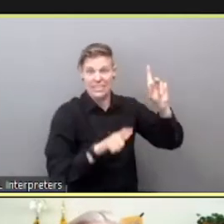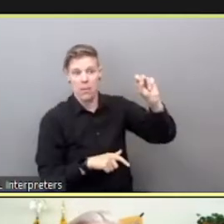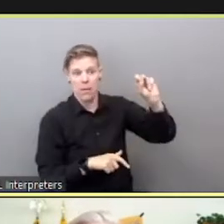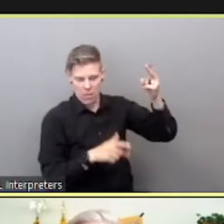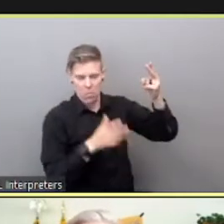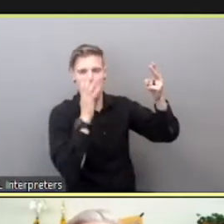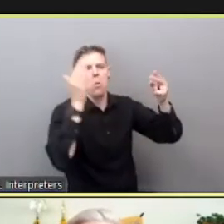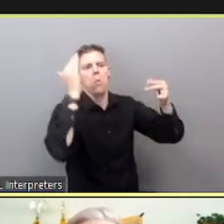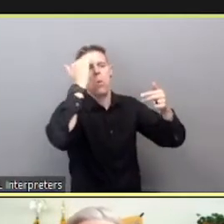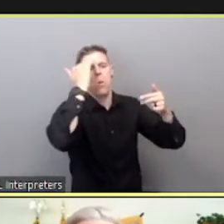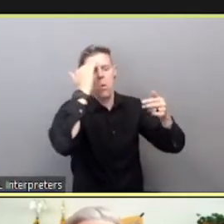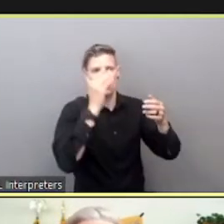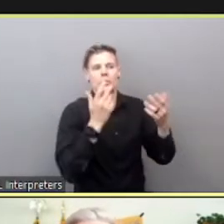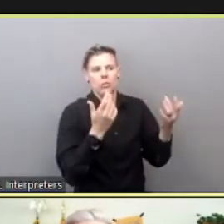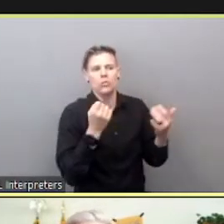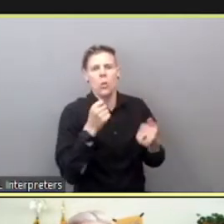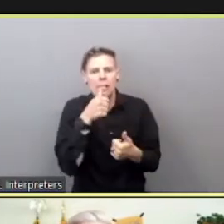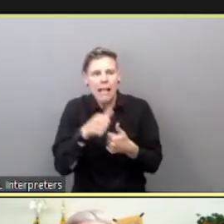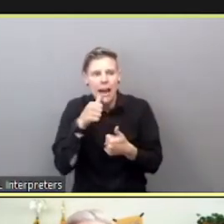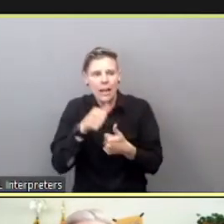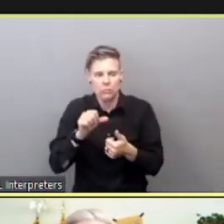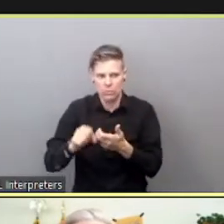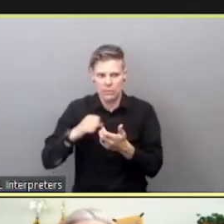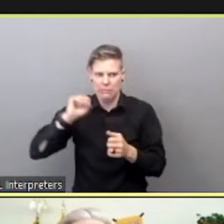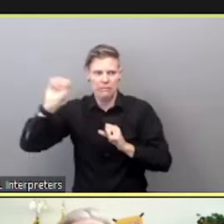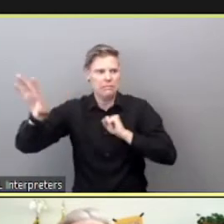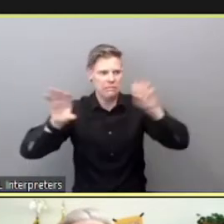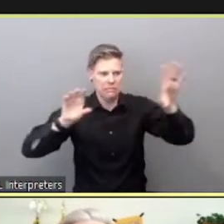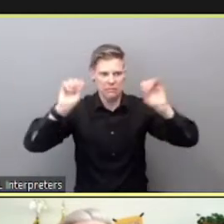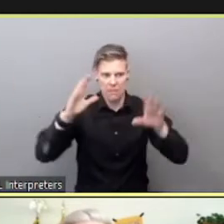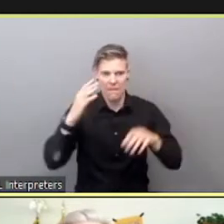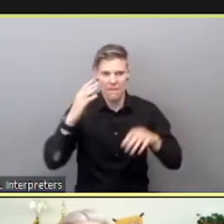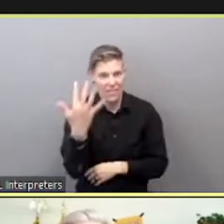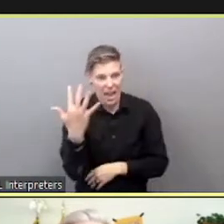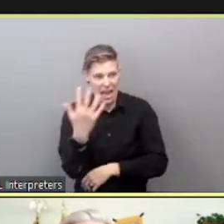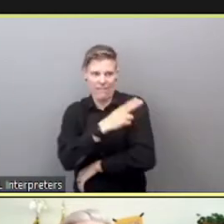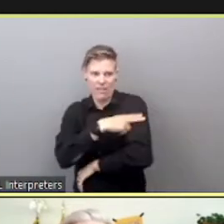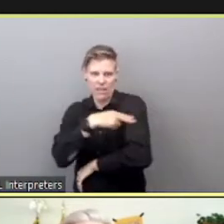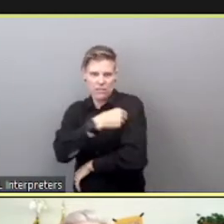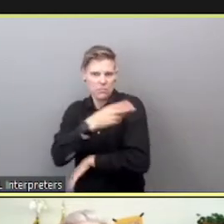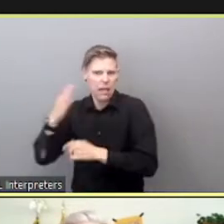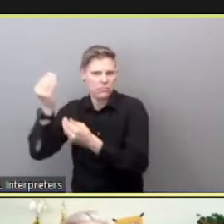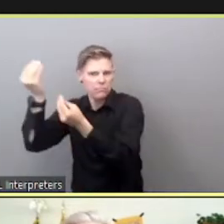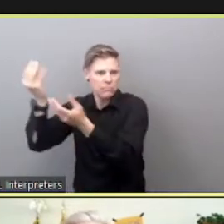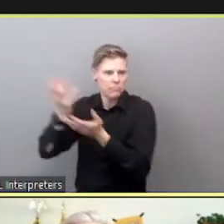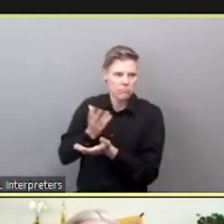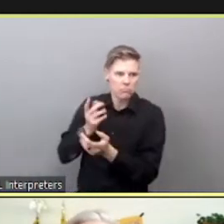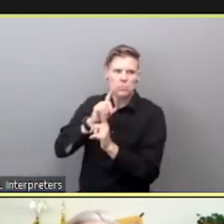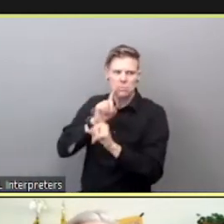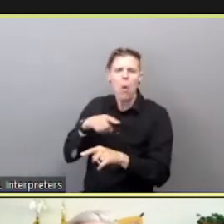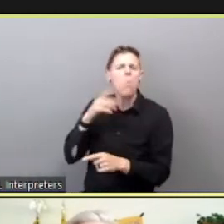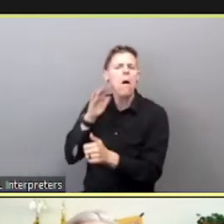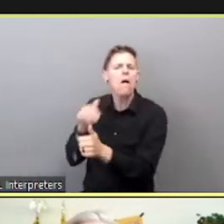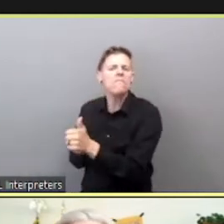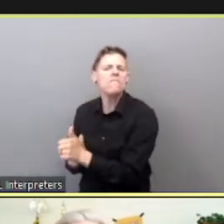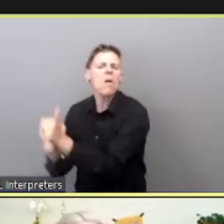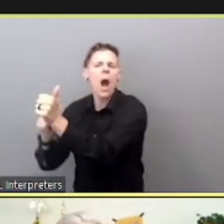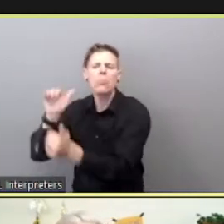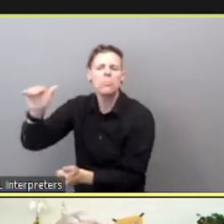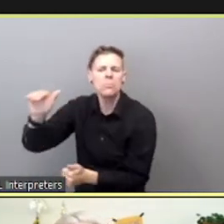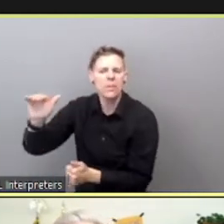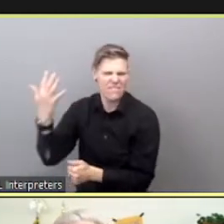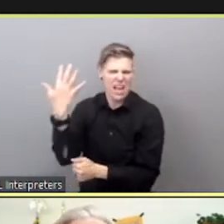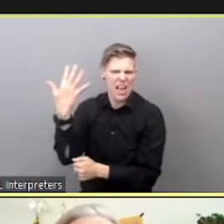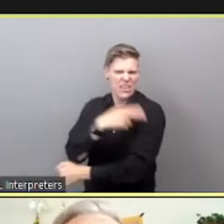state for non-reporting. And so, but overall, it's a good report. And most hospitals